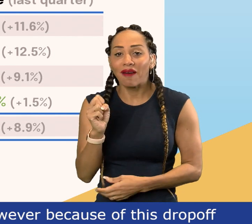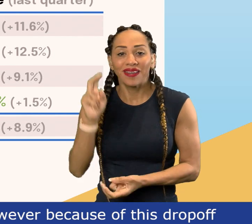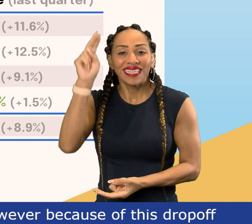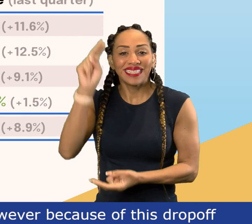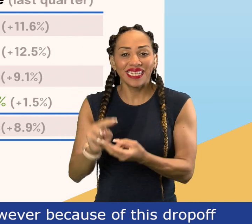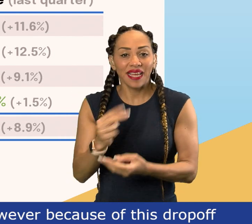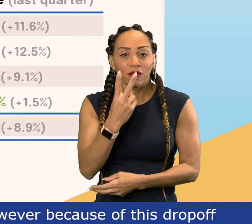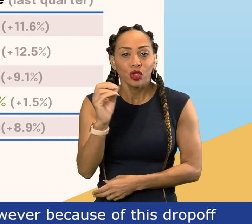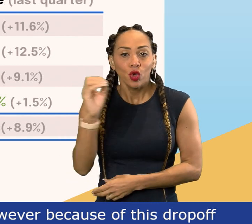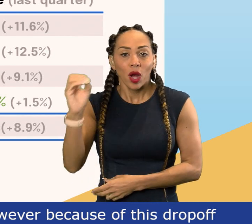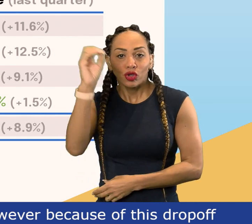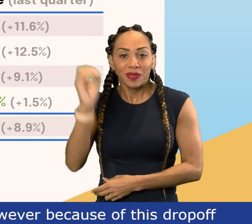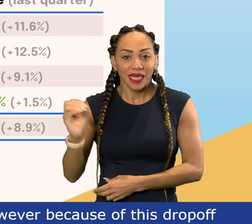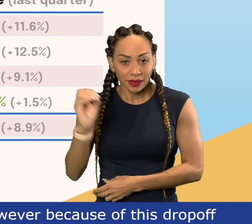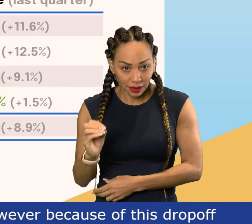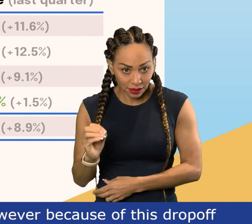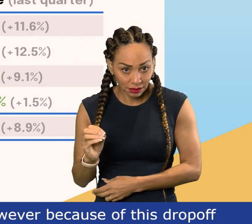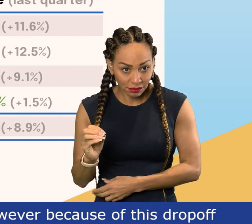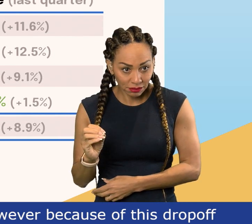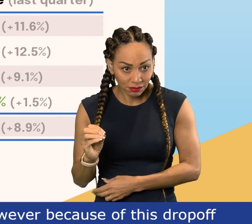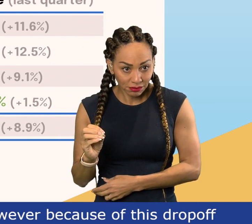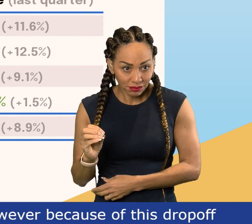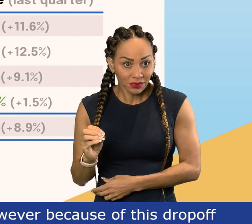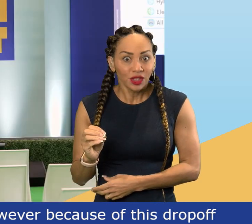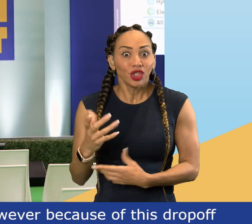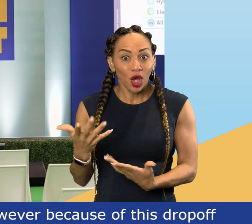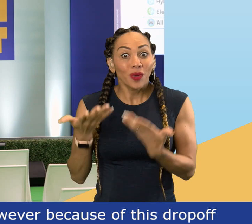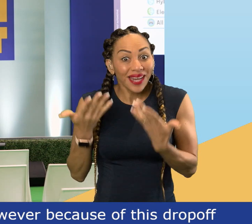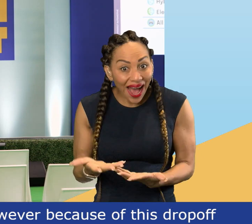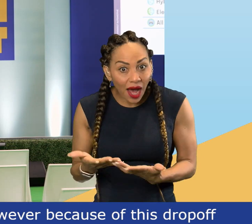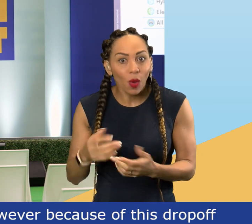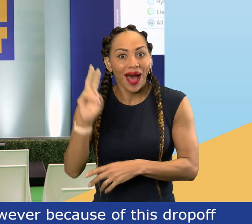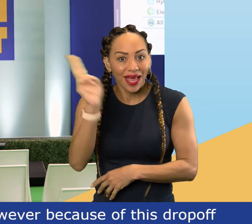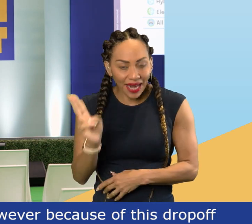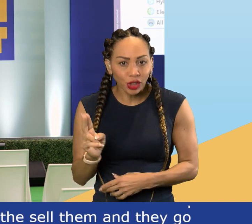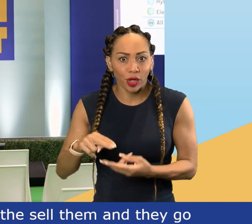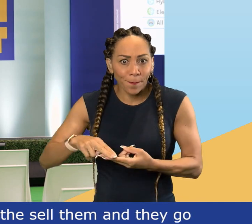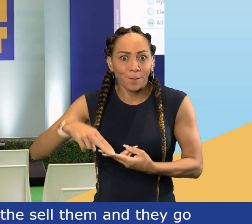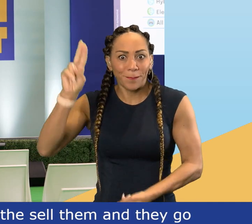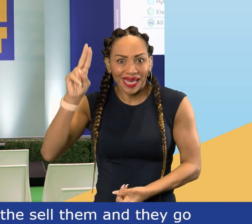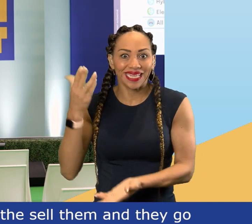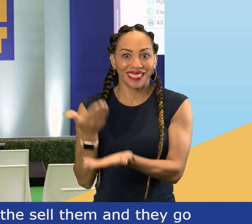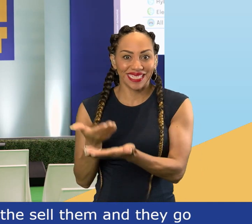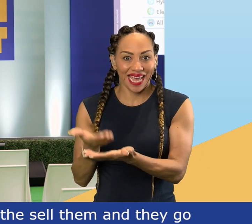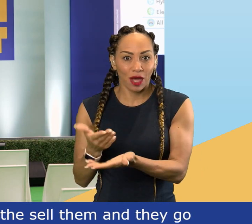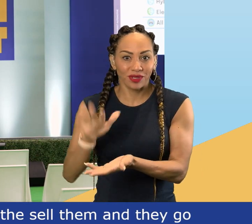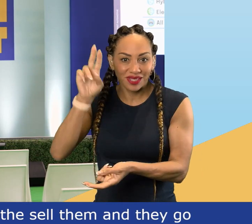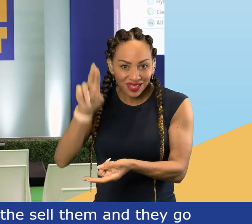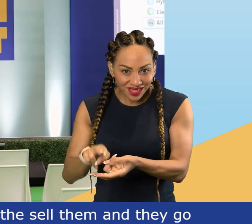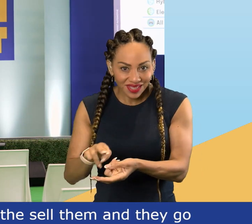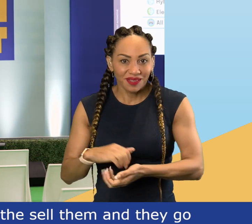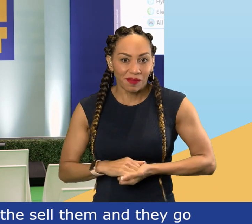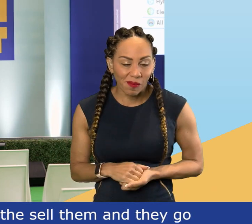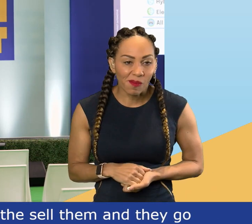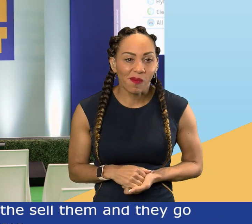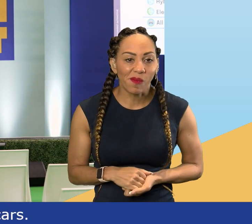from the least discounted cars to the most discounted cars. And if you get your car through the Motability scheme, you might be wondering, well,